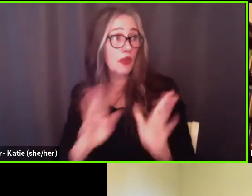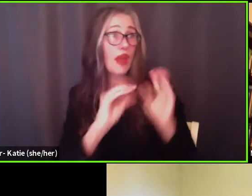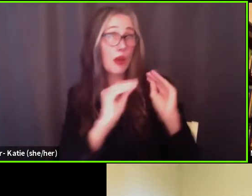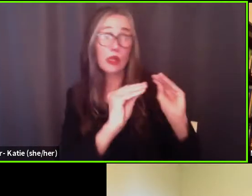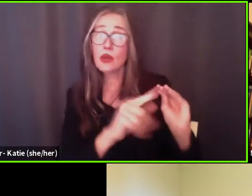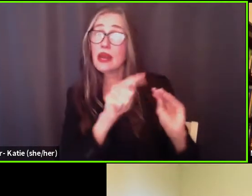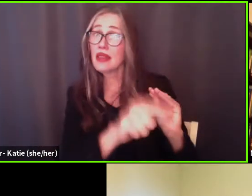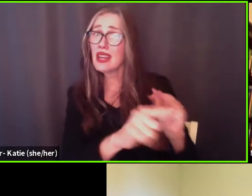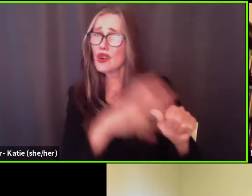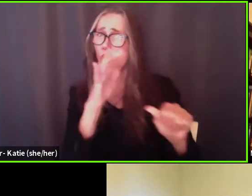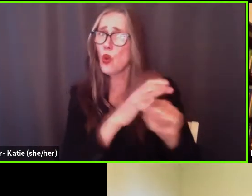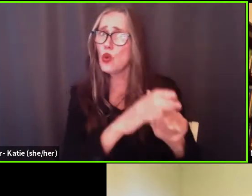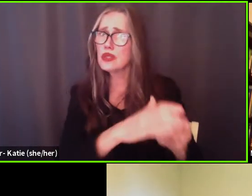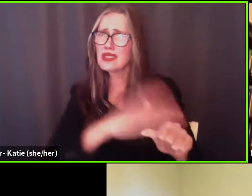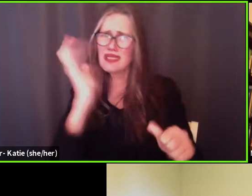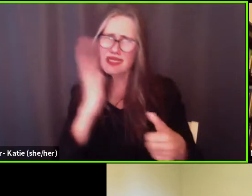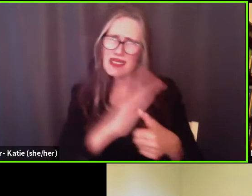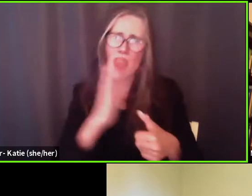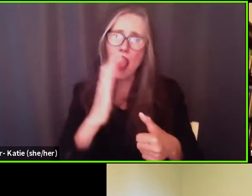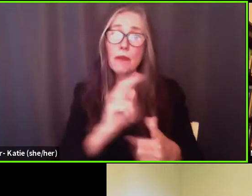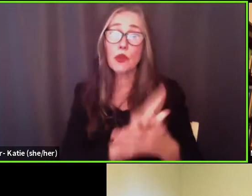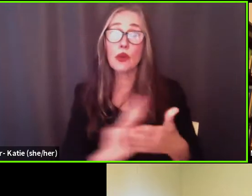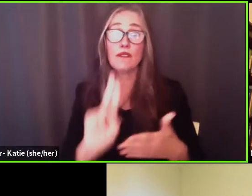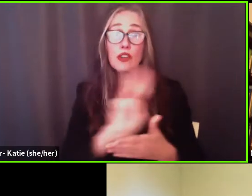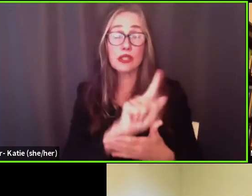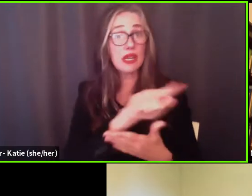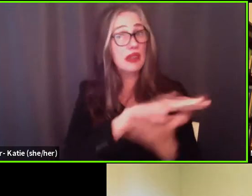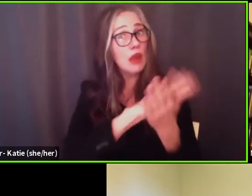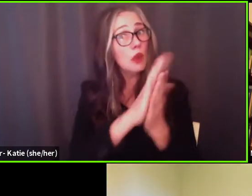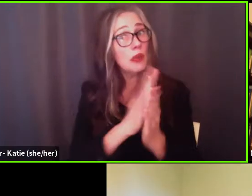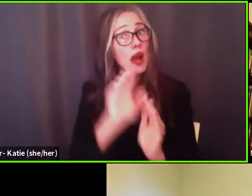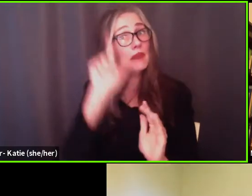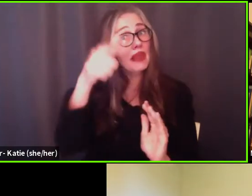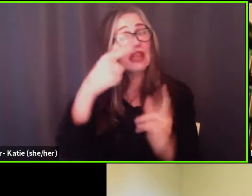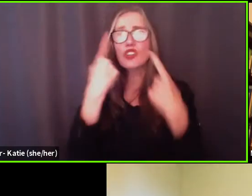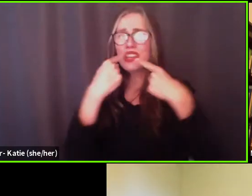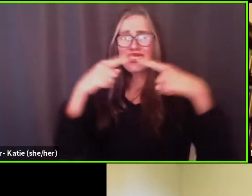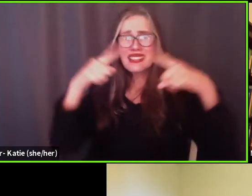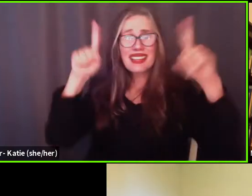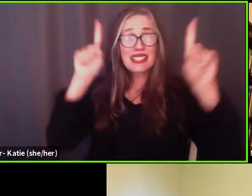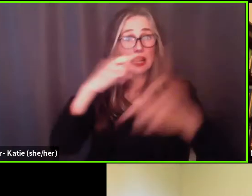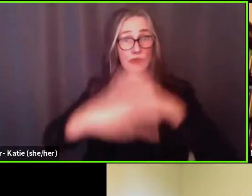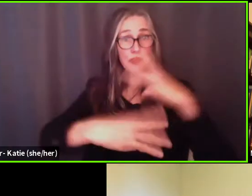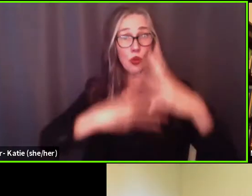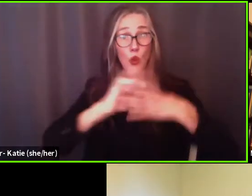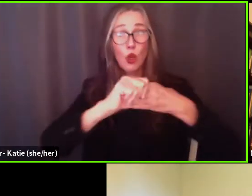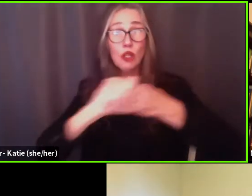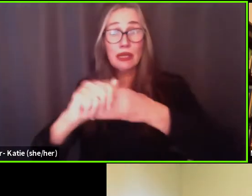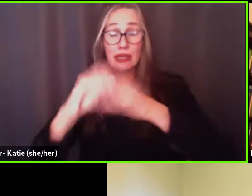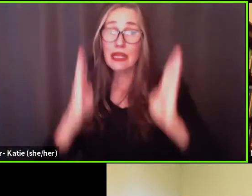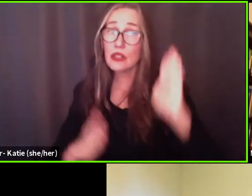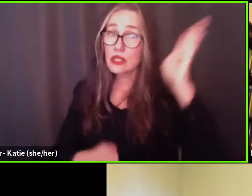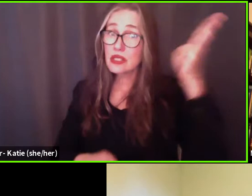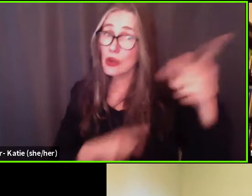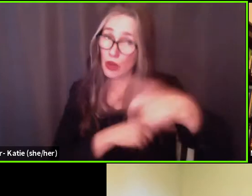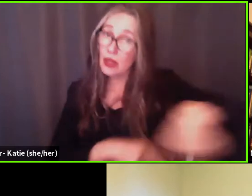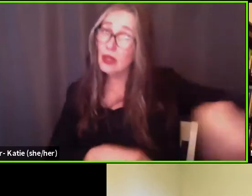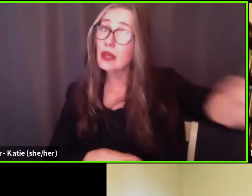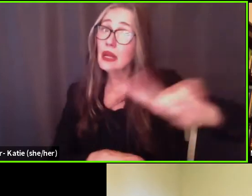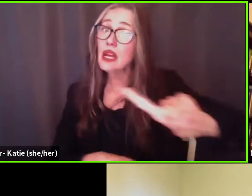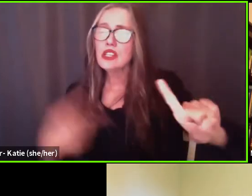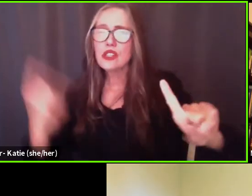and i'm always um concerned that when i teach my classes on bioethics or reproductive engineering technologies when i ask my